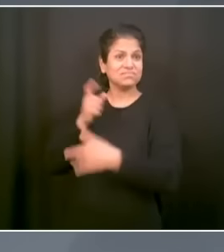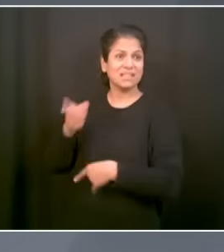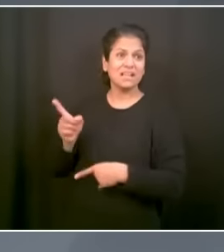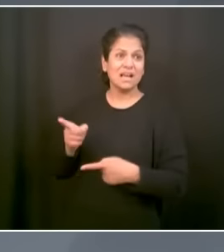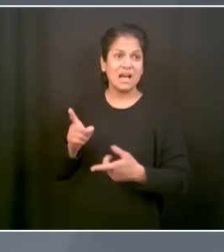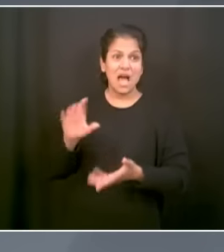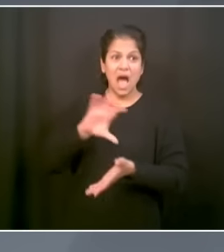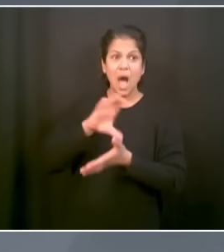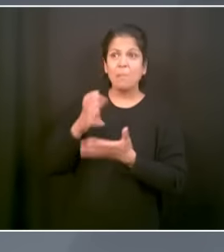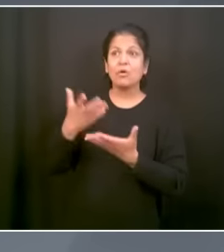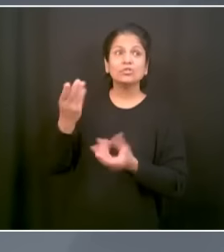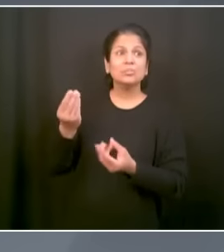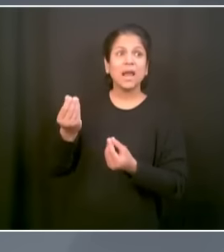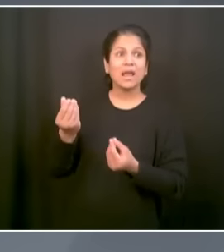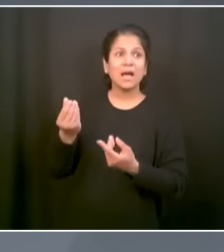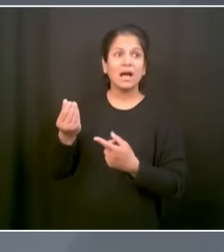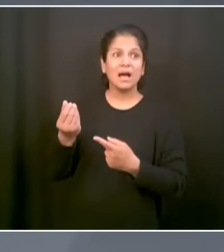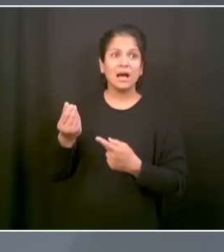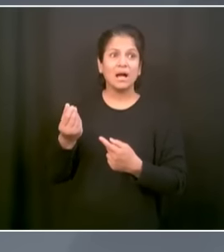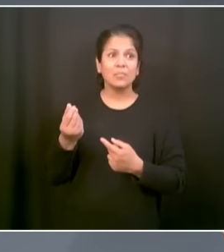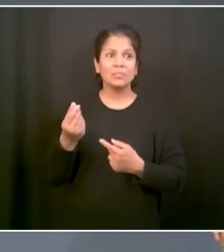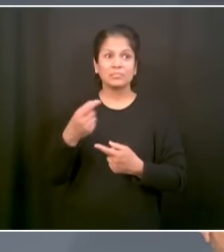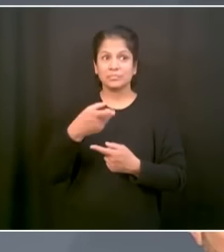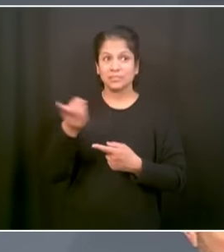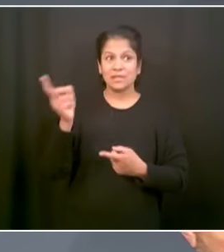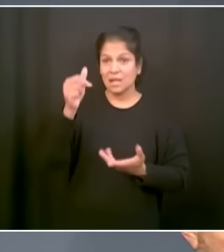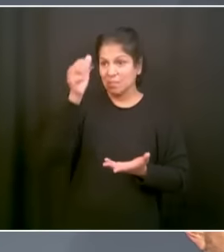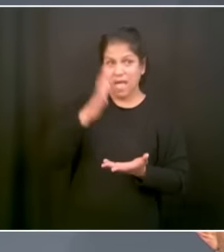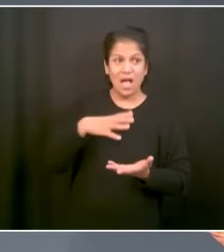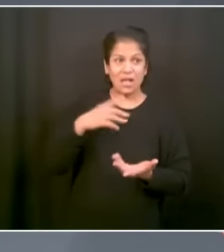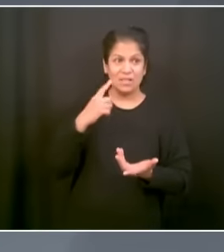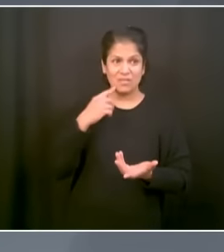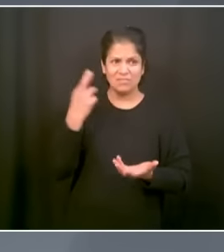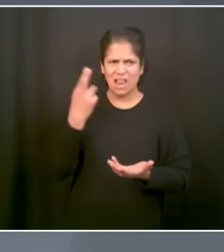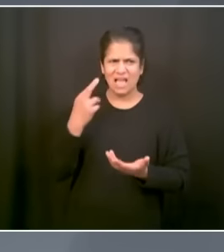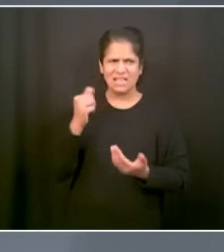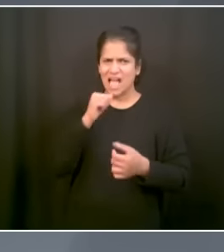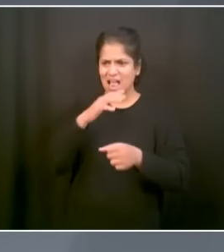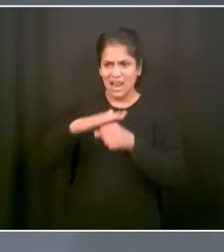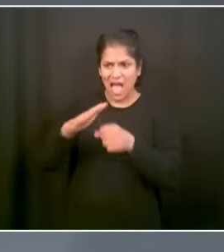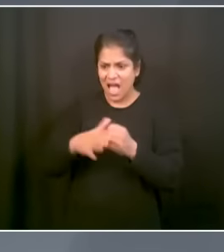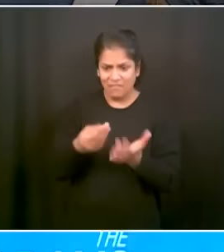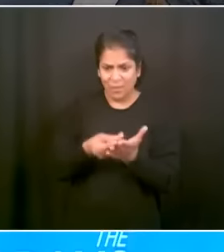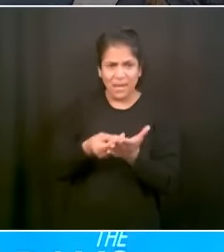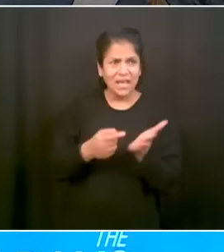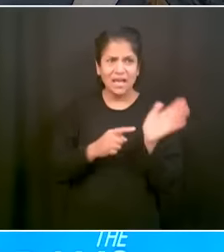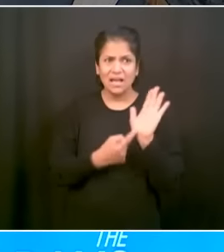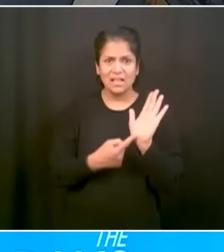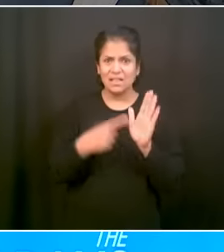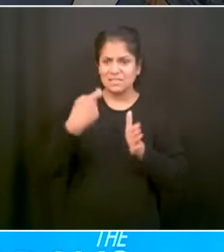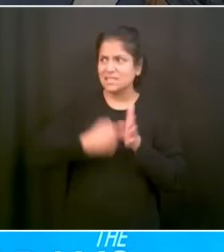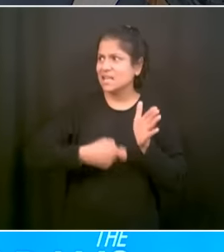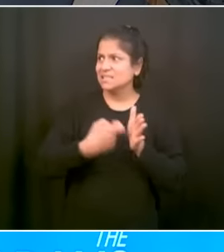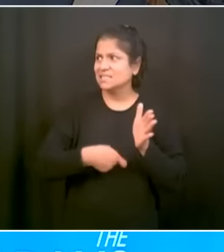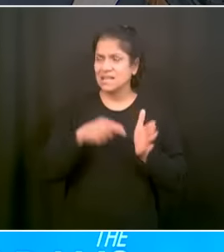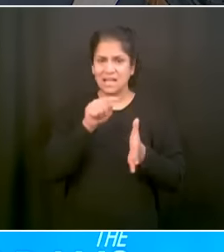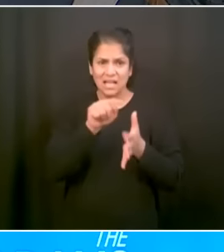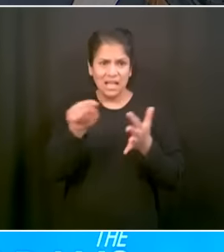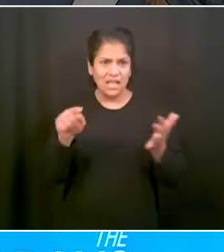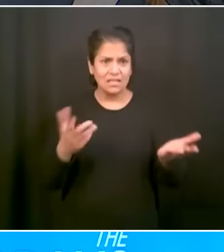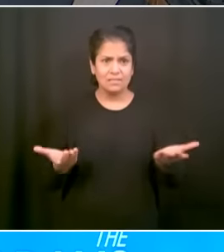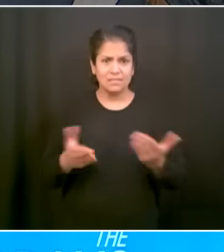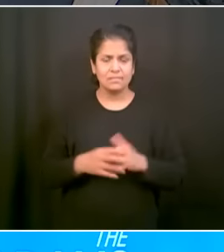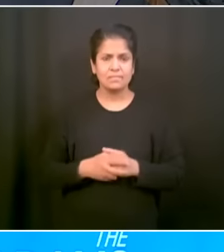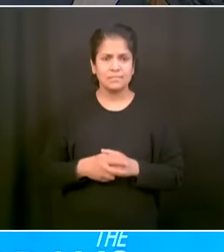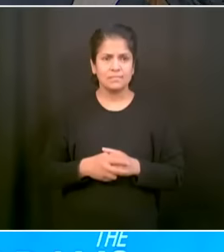realized that it wasn't enough to actually make them change where they would consider their residence. It doesn't matter if the governor says she's not doing it. I think